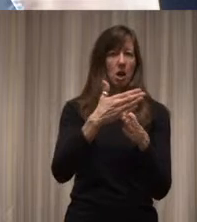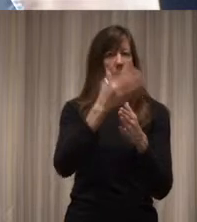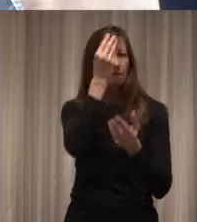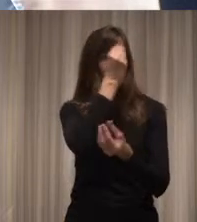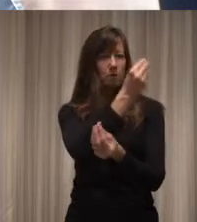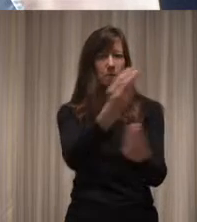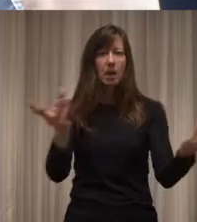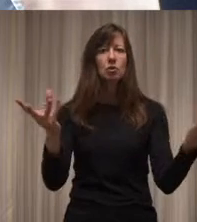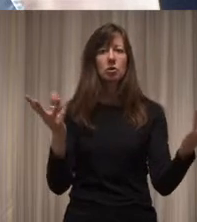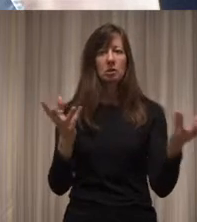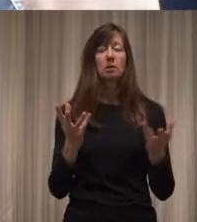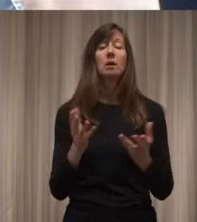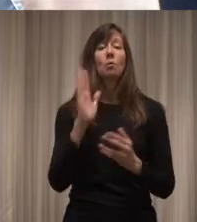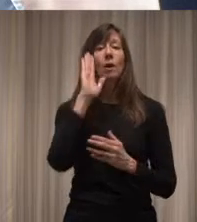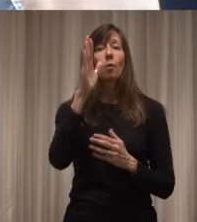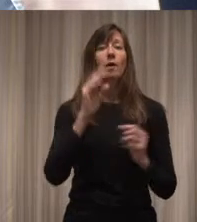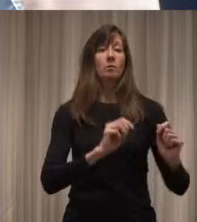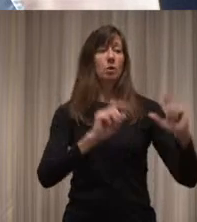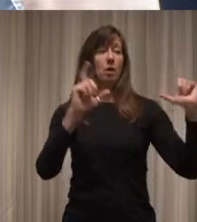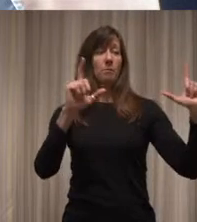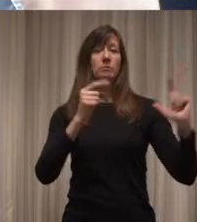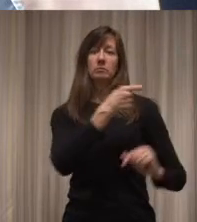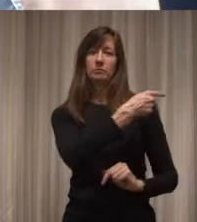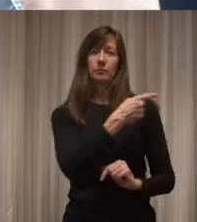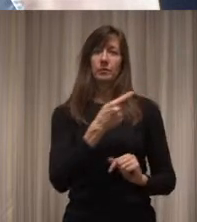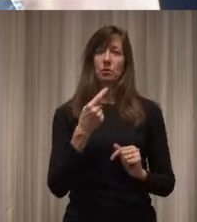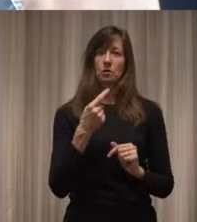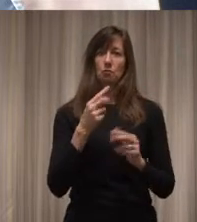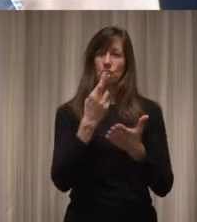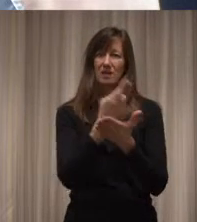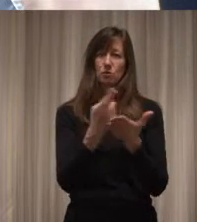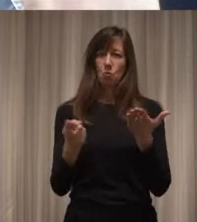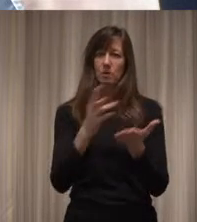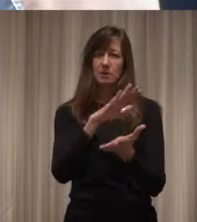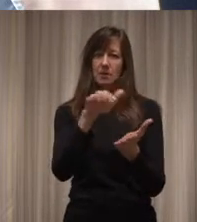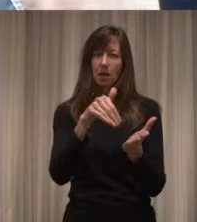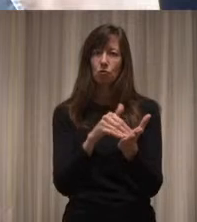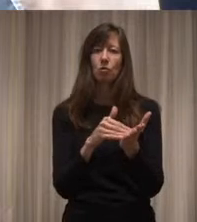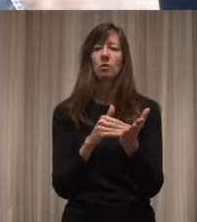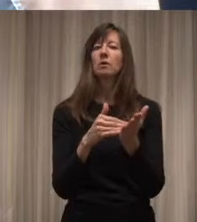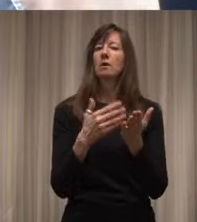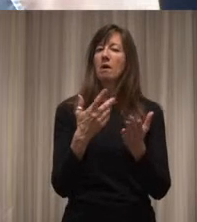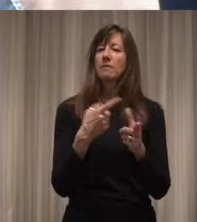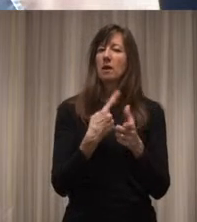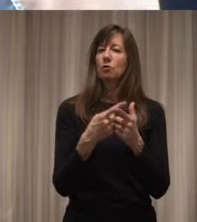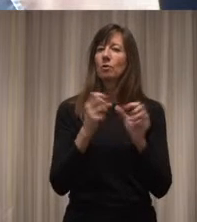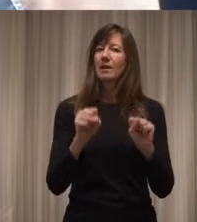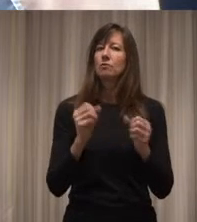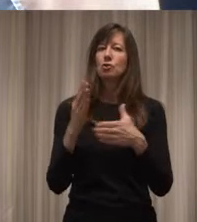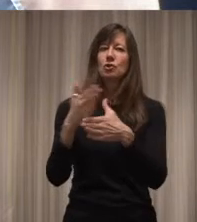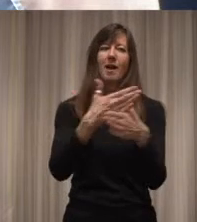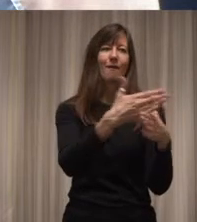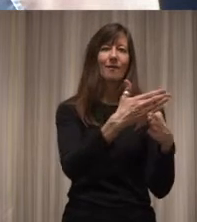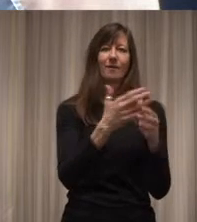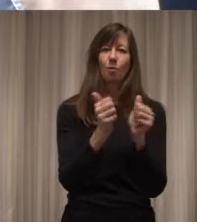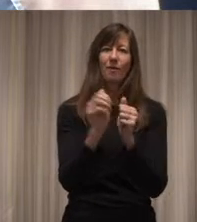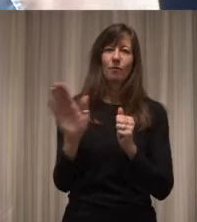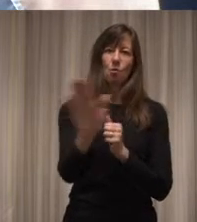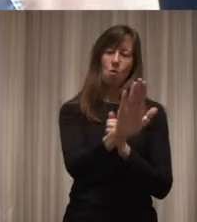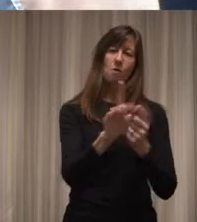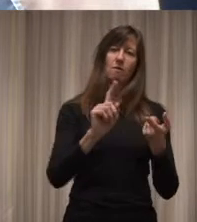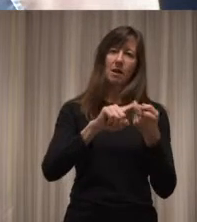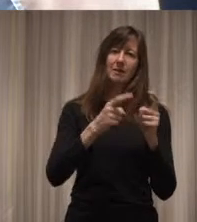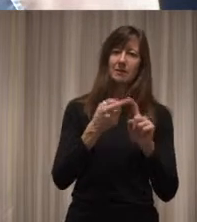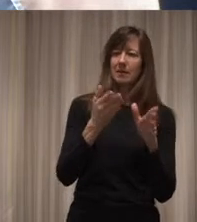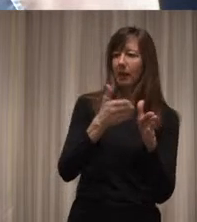Center. Please share that widely. We want to really make sure people know what is going on in the county with this. I believe that